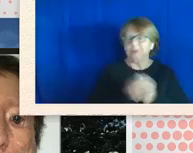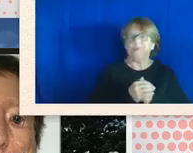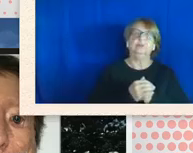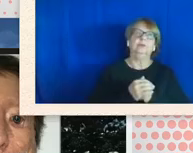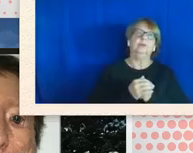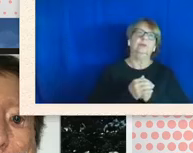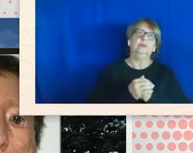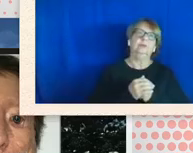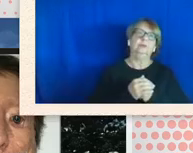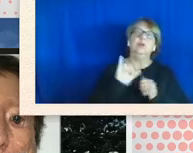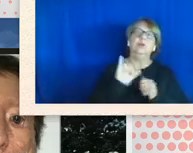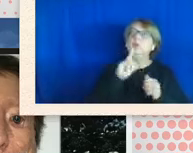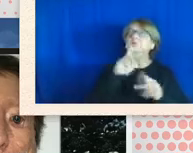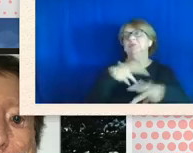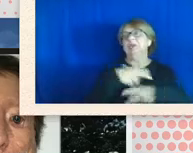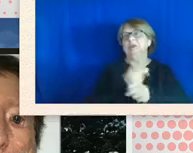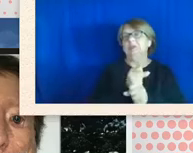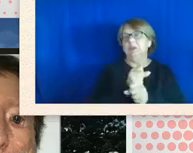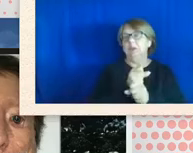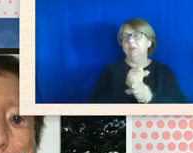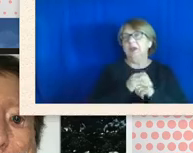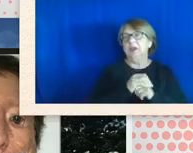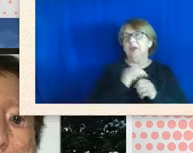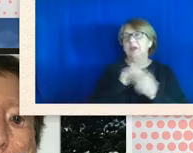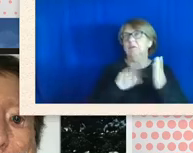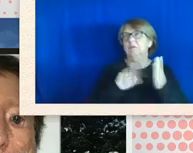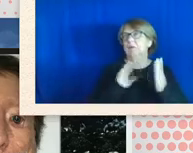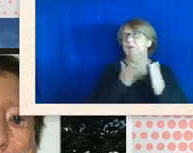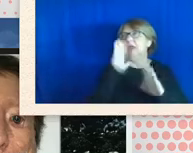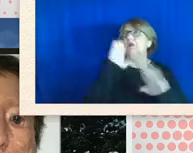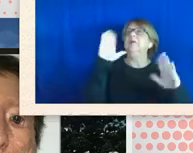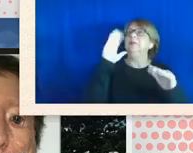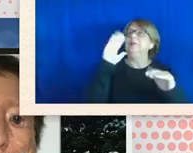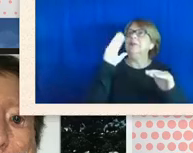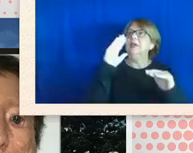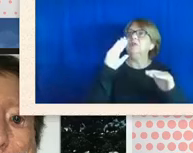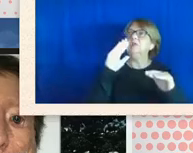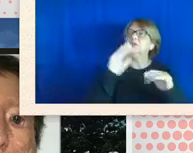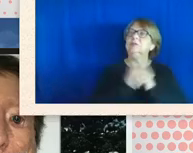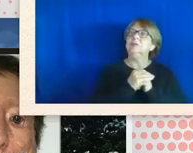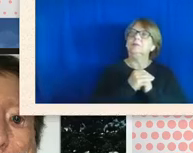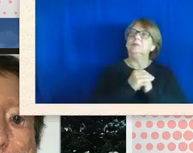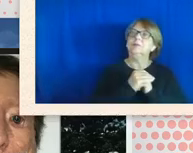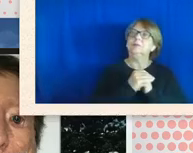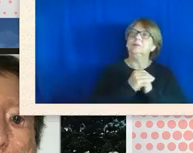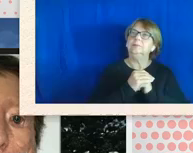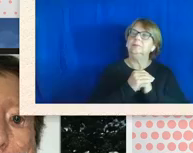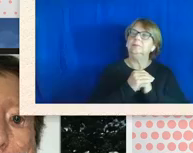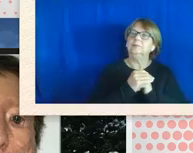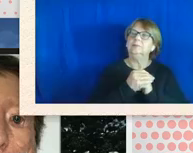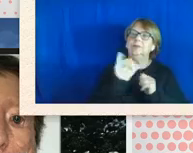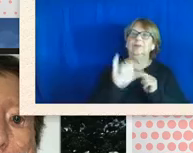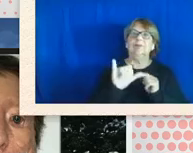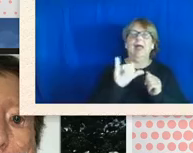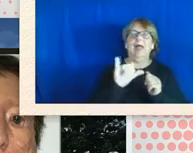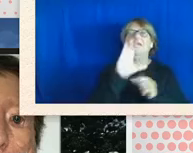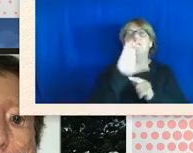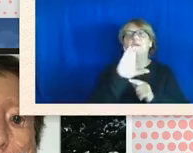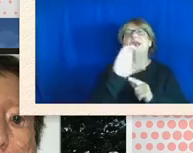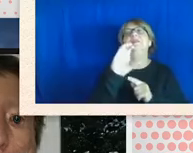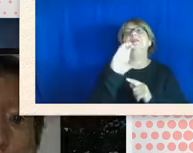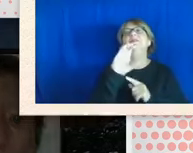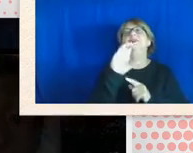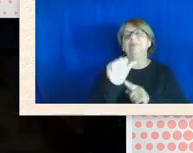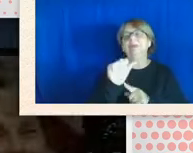the implementation of the individualized comprehensive assessment tool. Thank